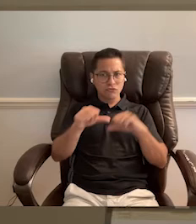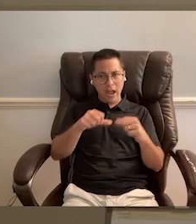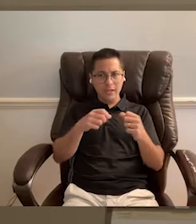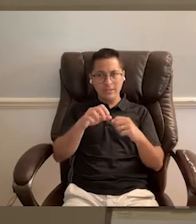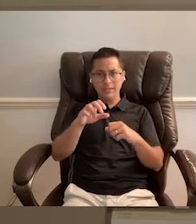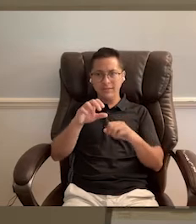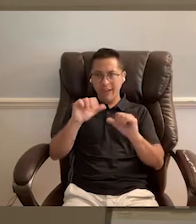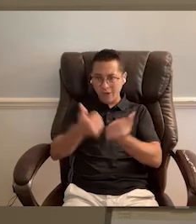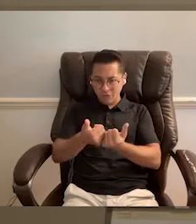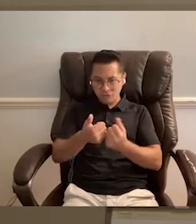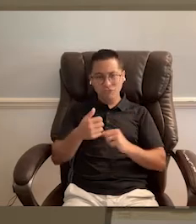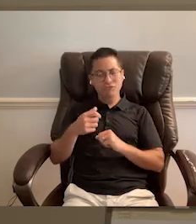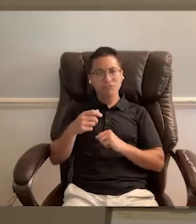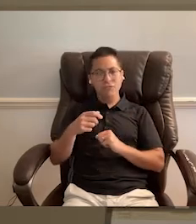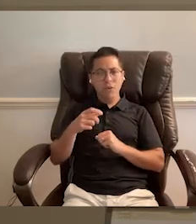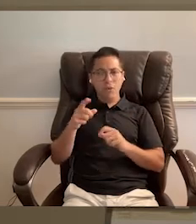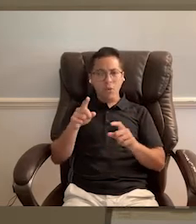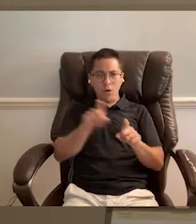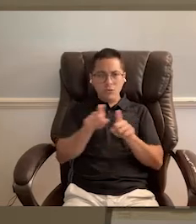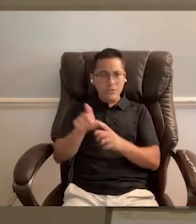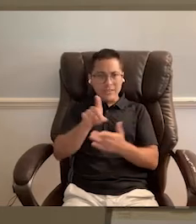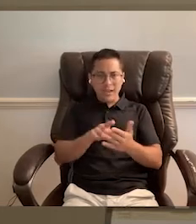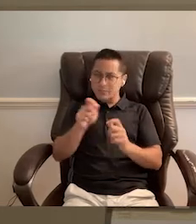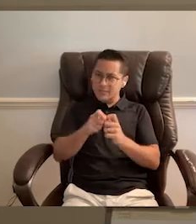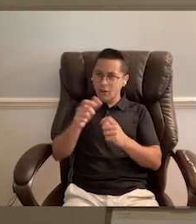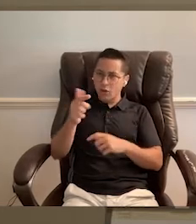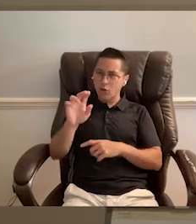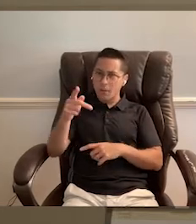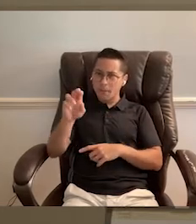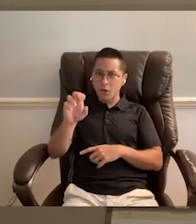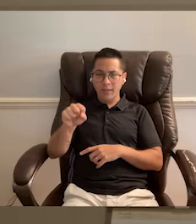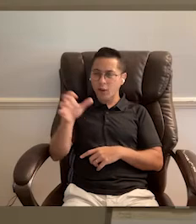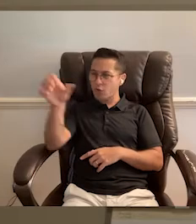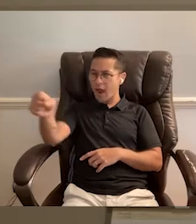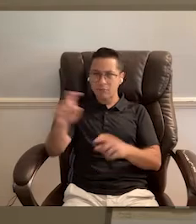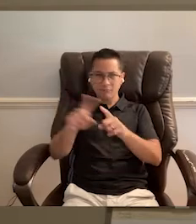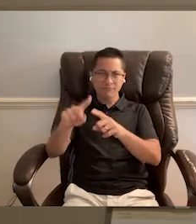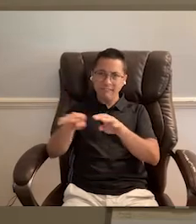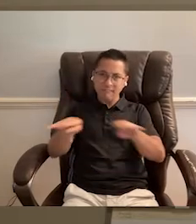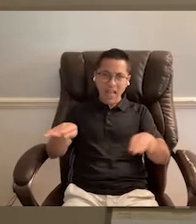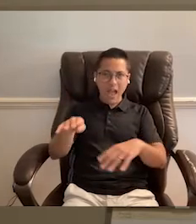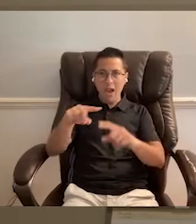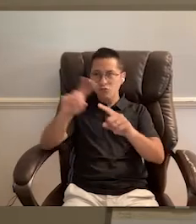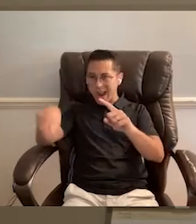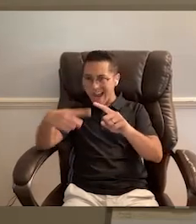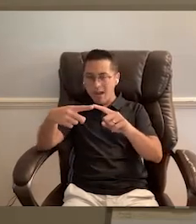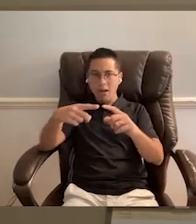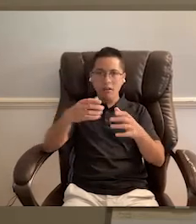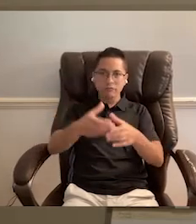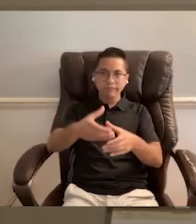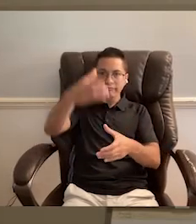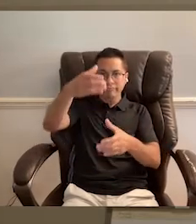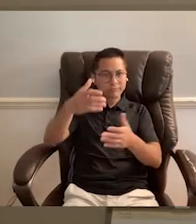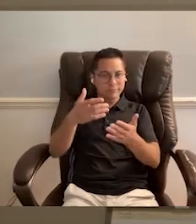So what you see here, we have electrode caps that the person wears. We select EEG signal from the brain, and we have a stimulus here that they